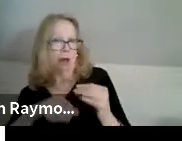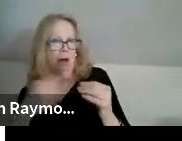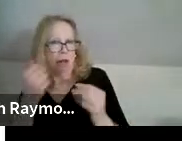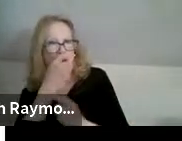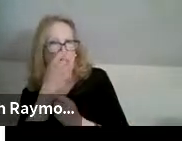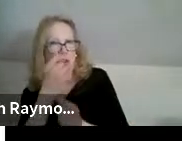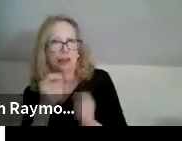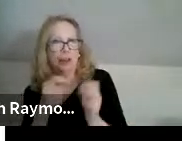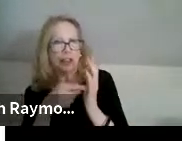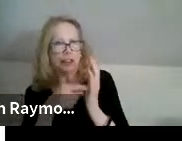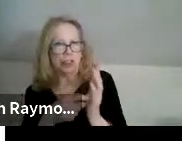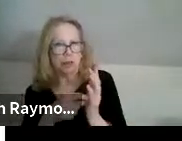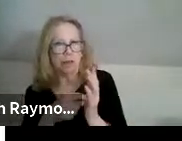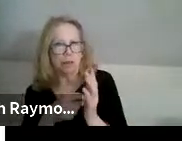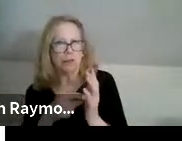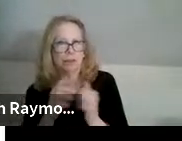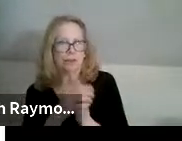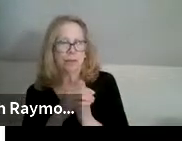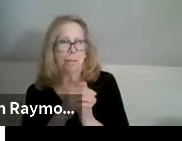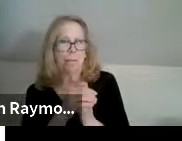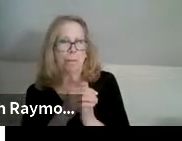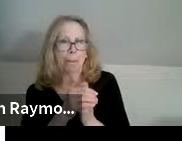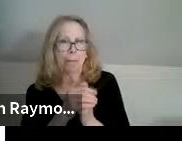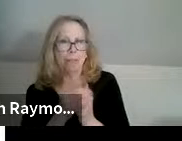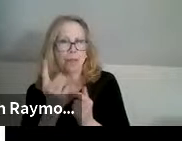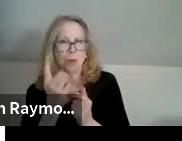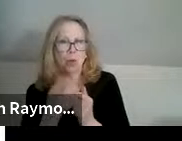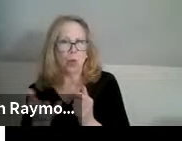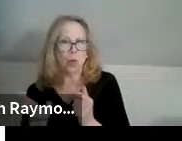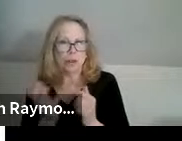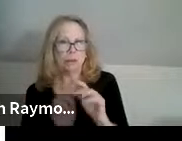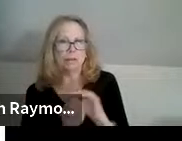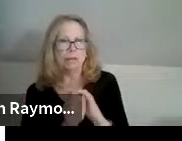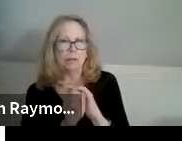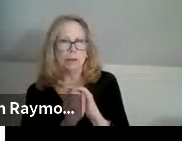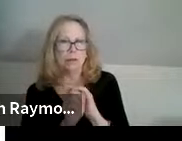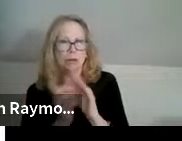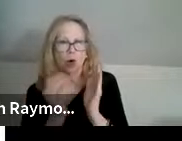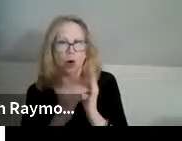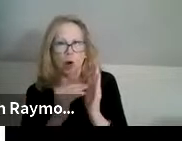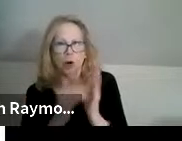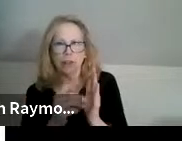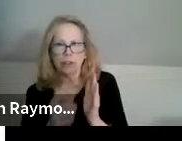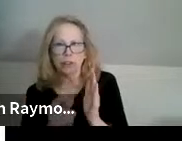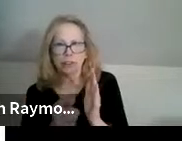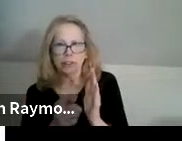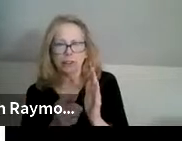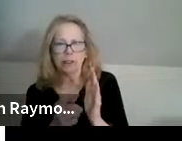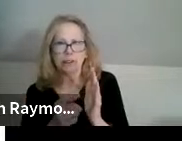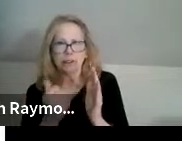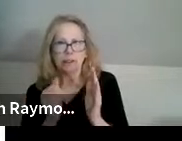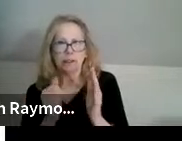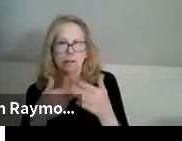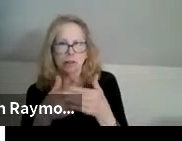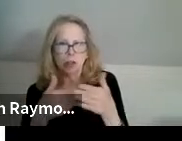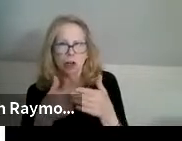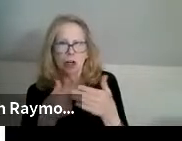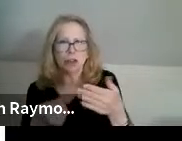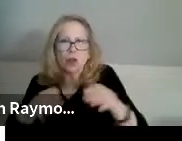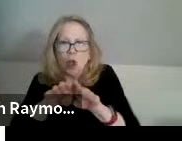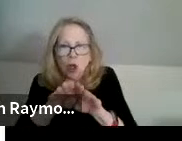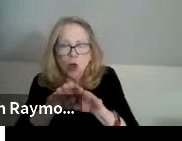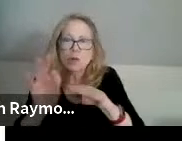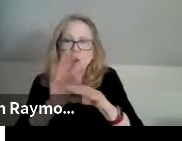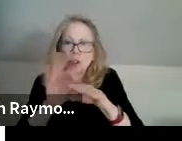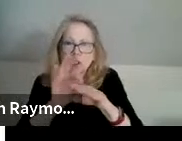interesting examples that Kathy covered. And one of the things that comes up quite a bit, we have under closed functionality,